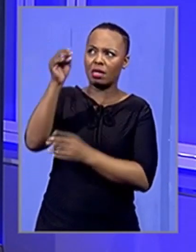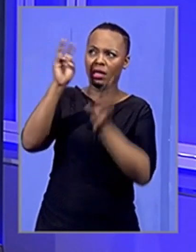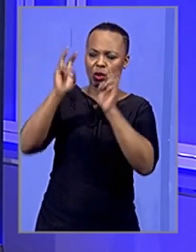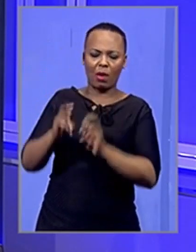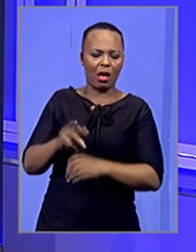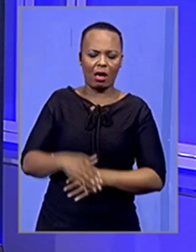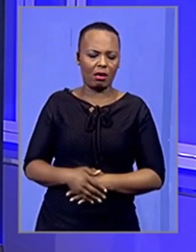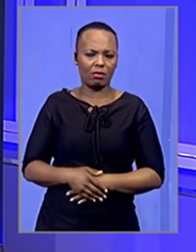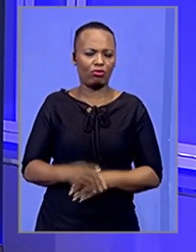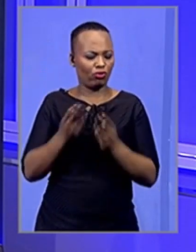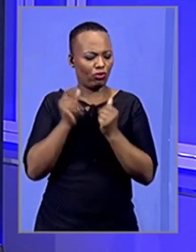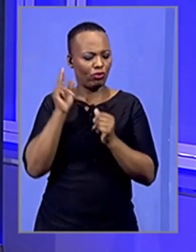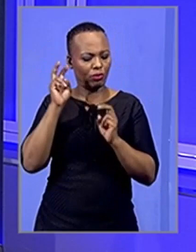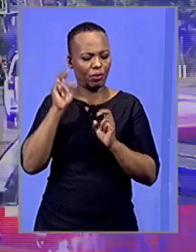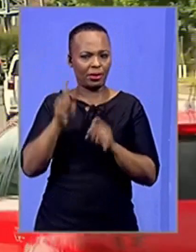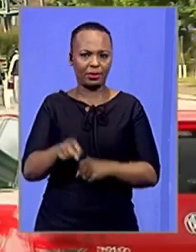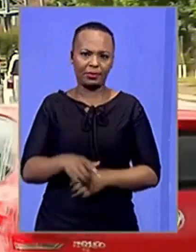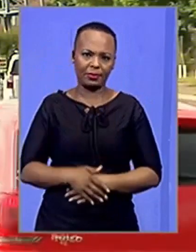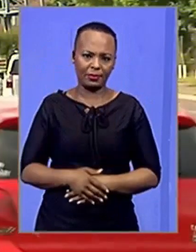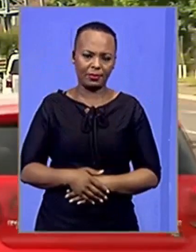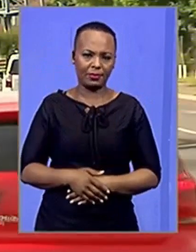namole.